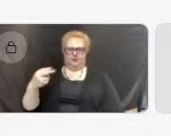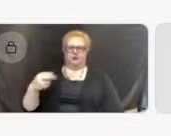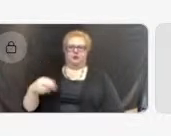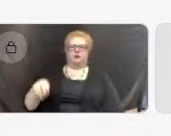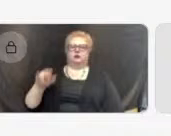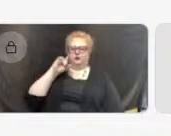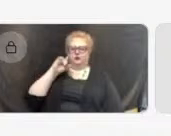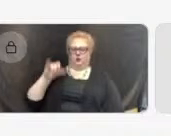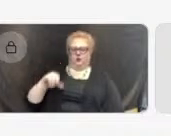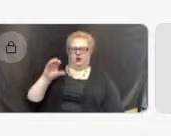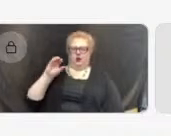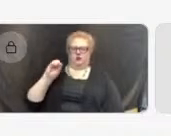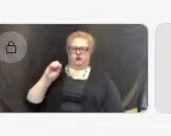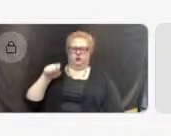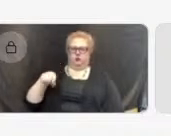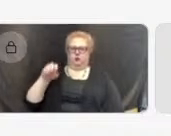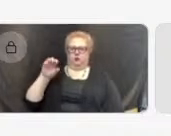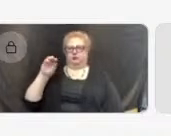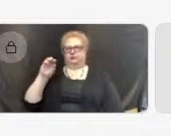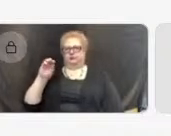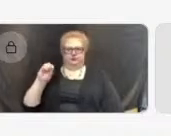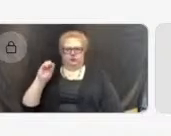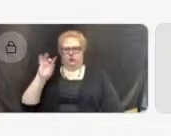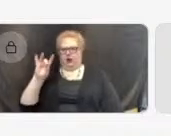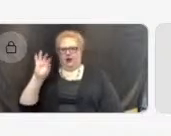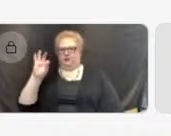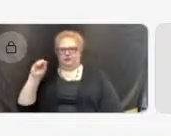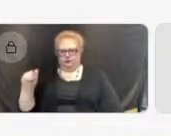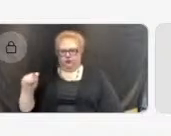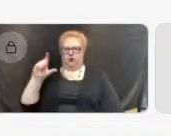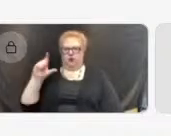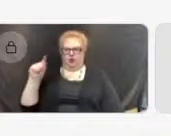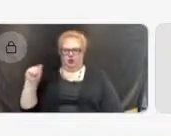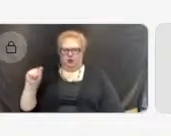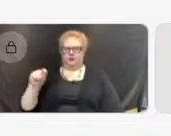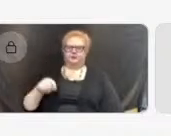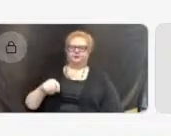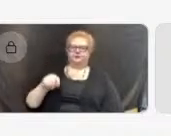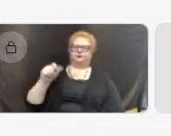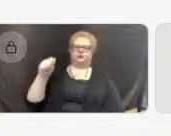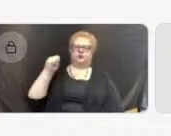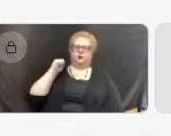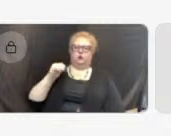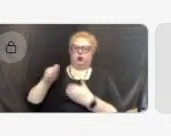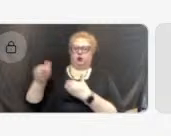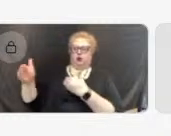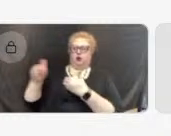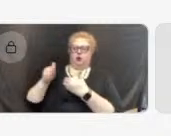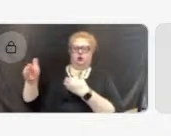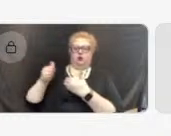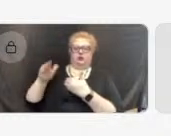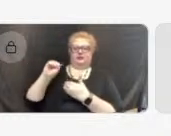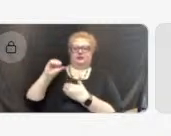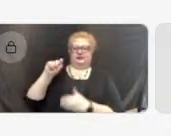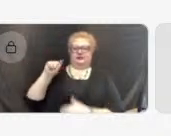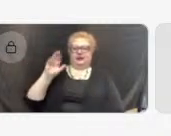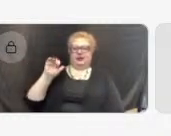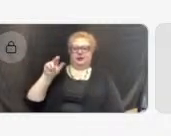lot depth proposed. Variance to allow reduced rear building setbacks,